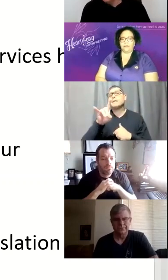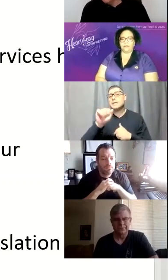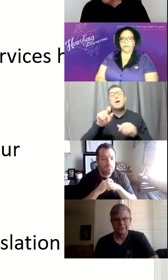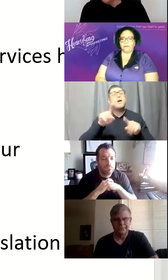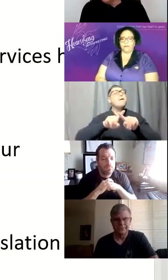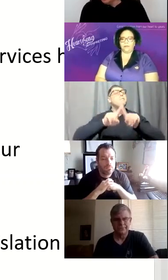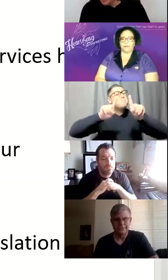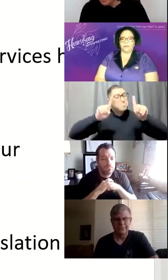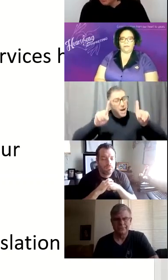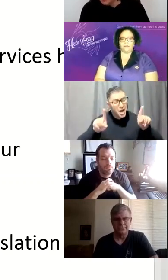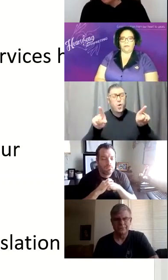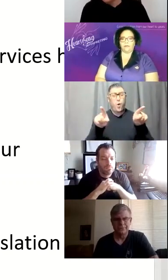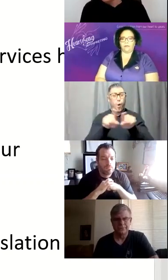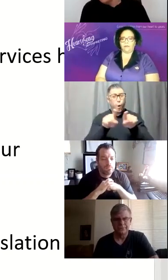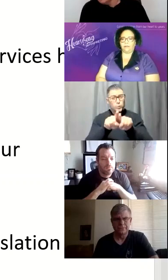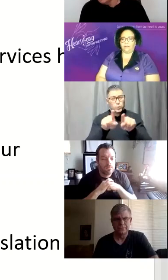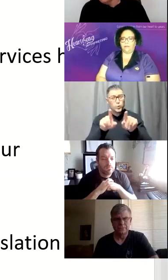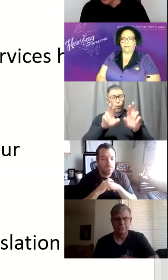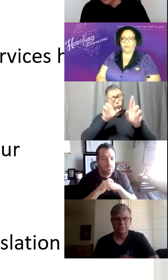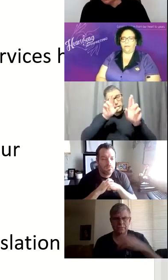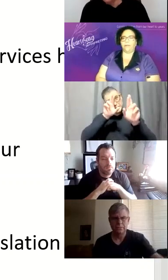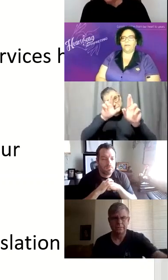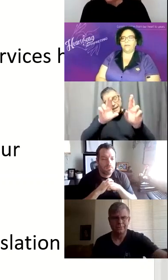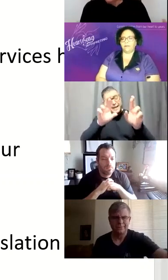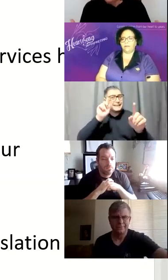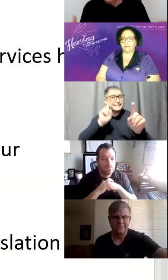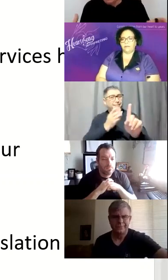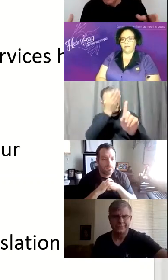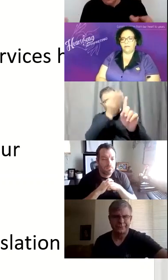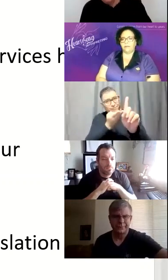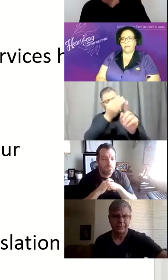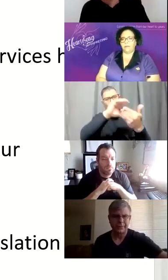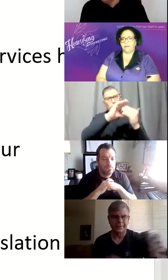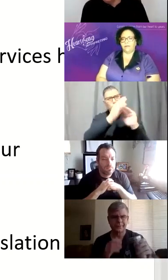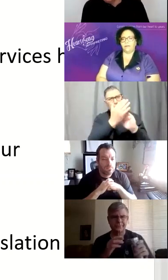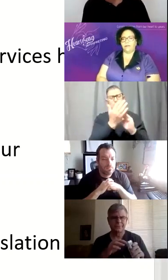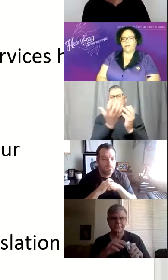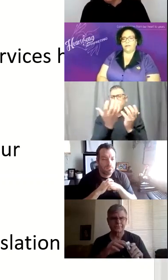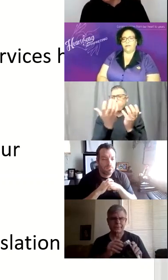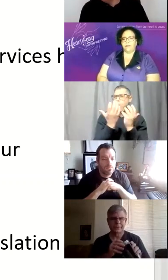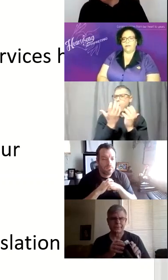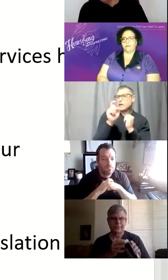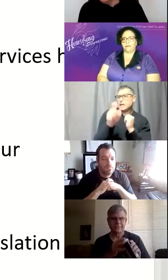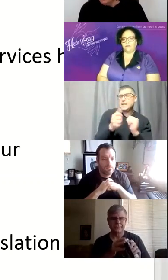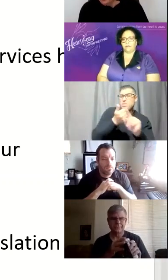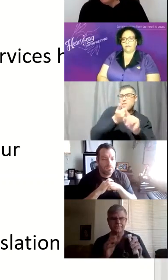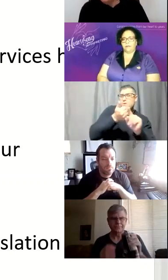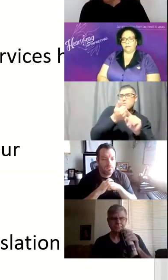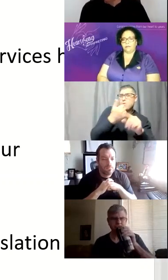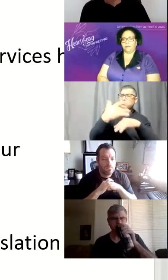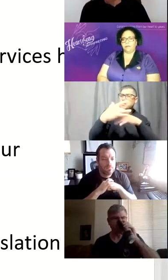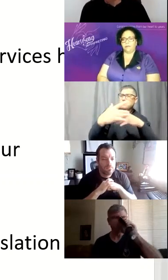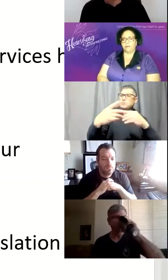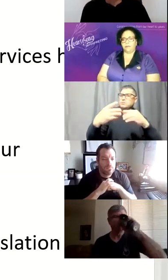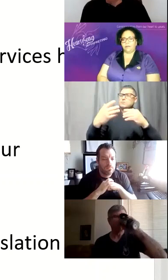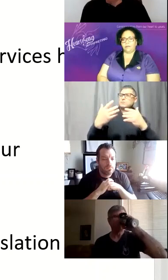the deaf community wants, or at least a portion. And maybe they do need their own space to be able to meet.